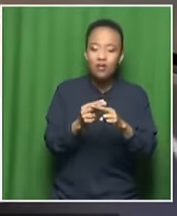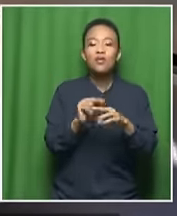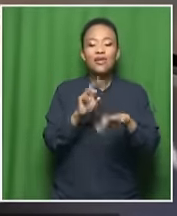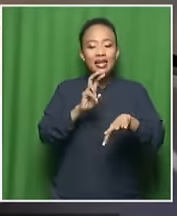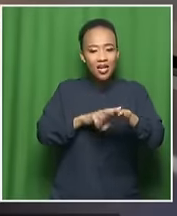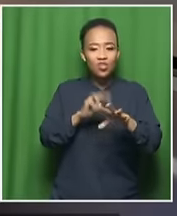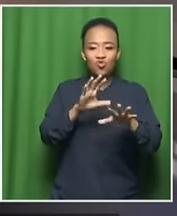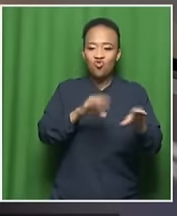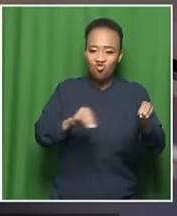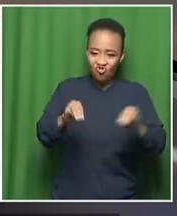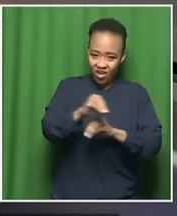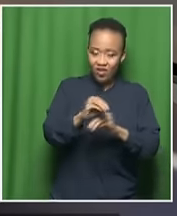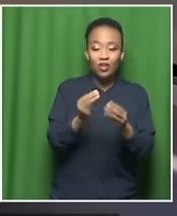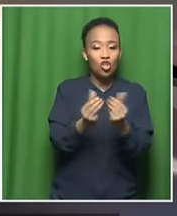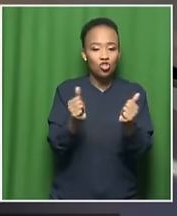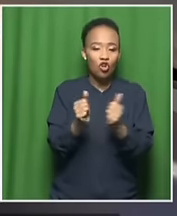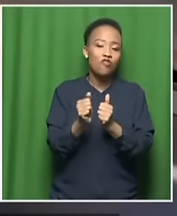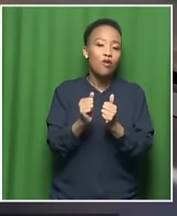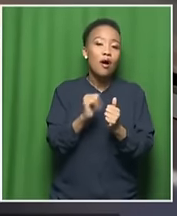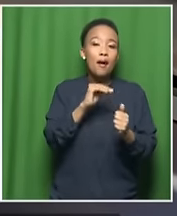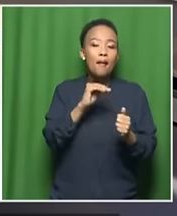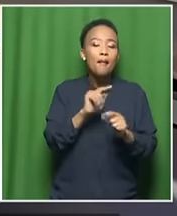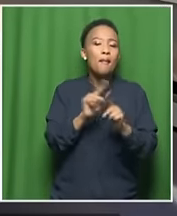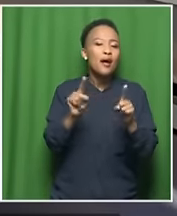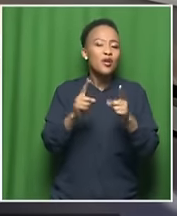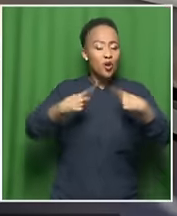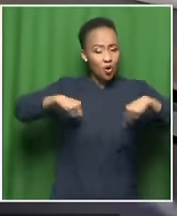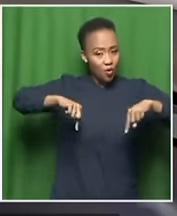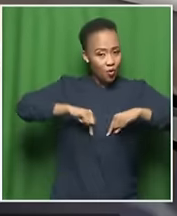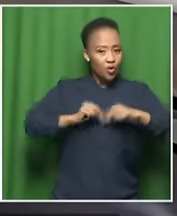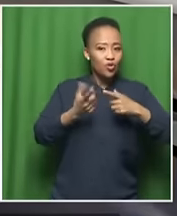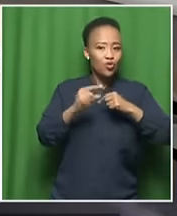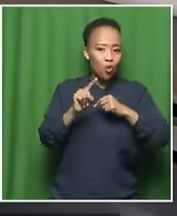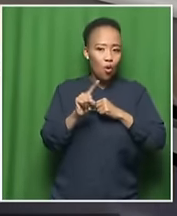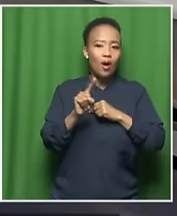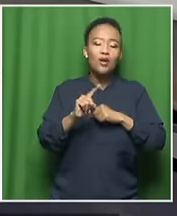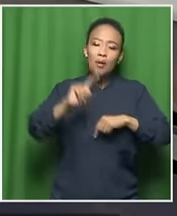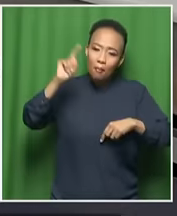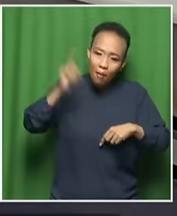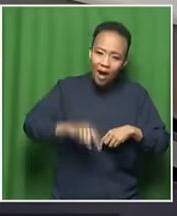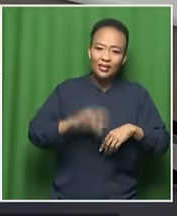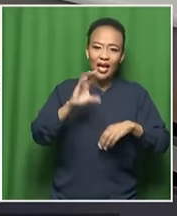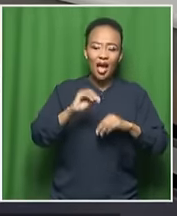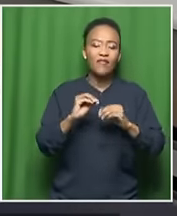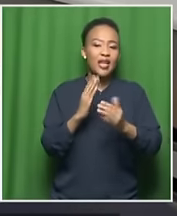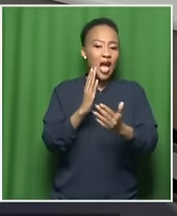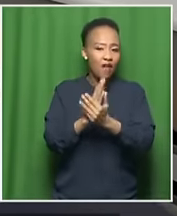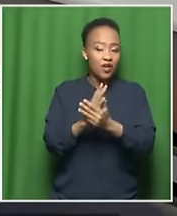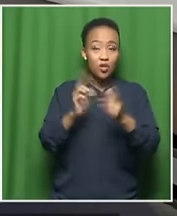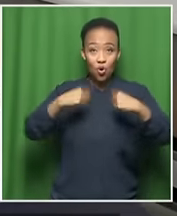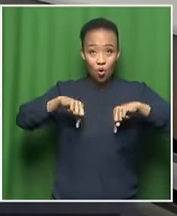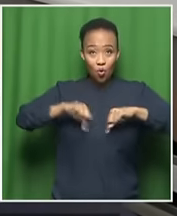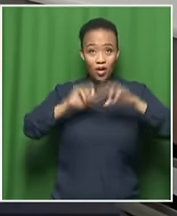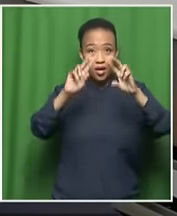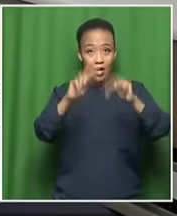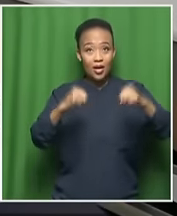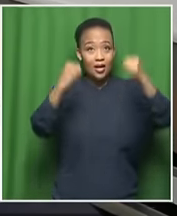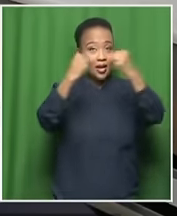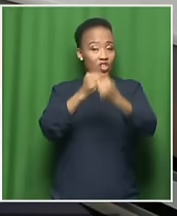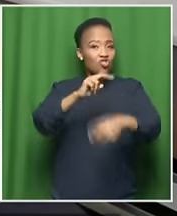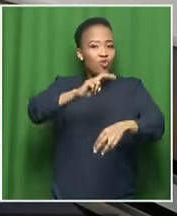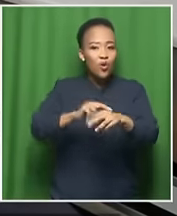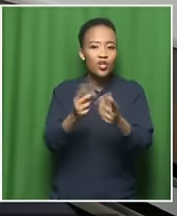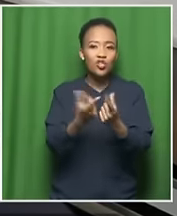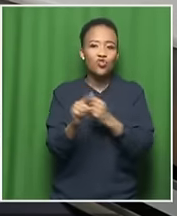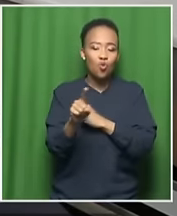happening. Does that then mean we move along, or do we make a concerted effort as a nation to actually address and